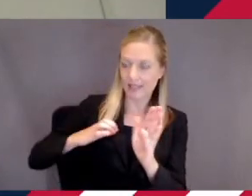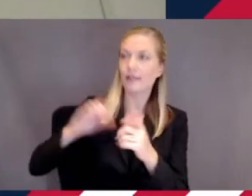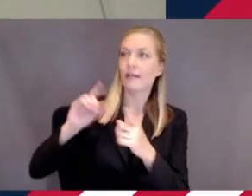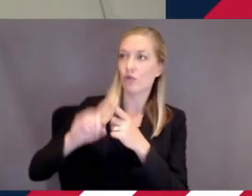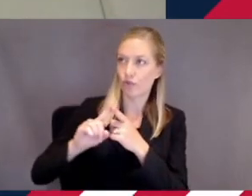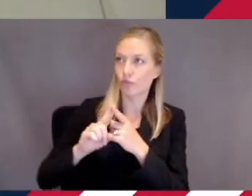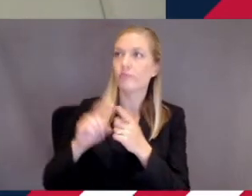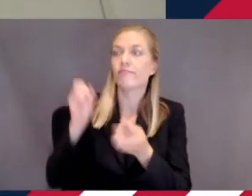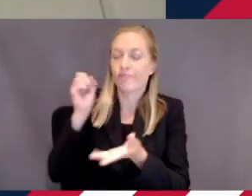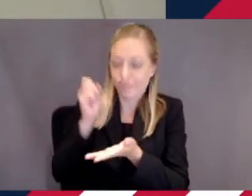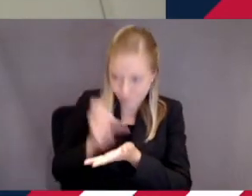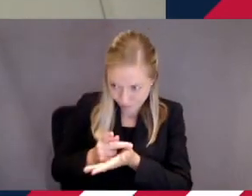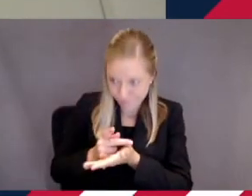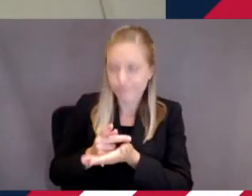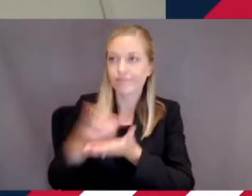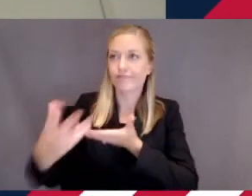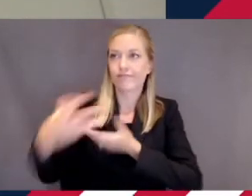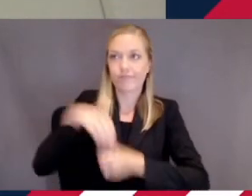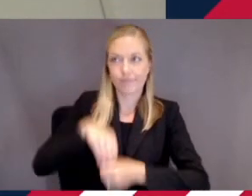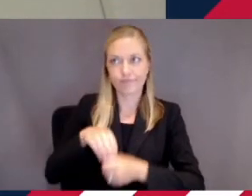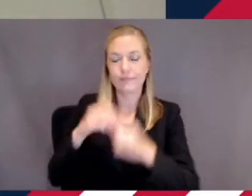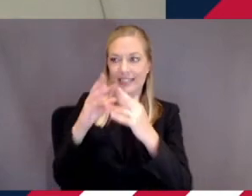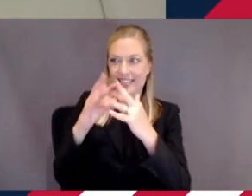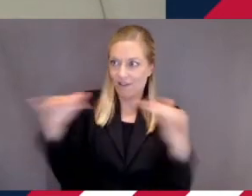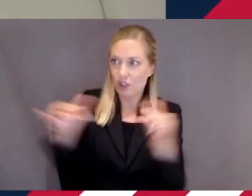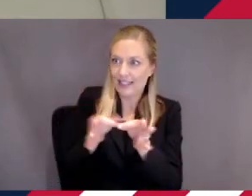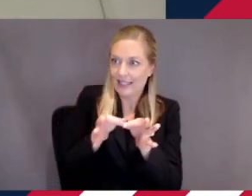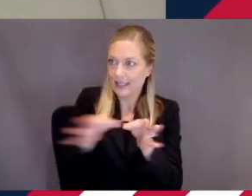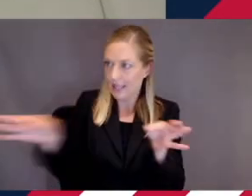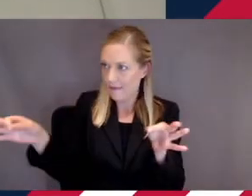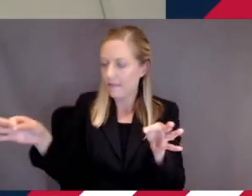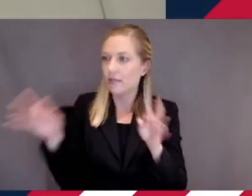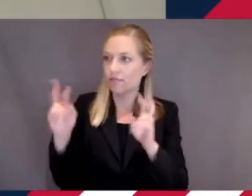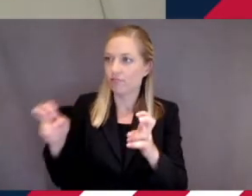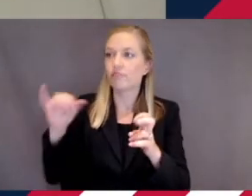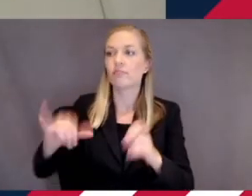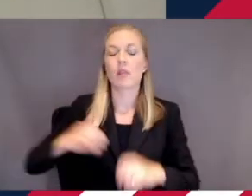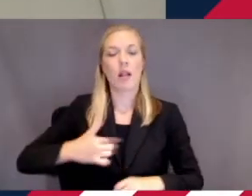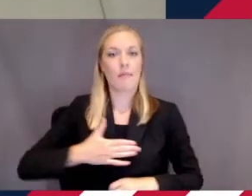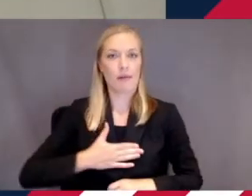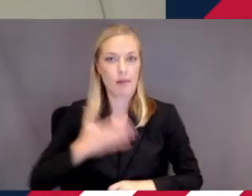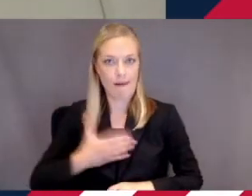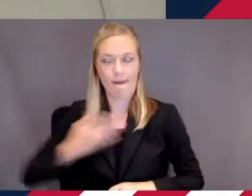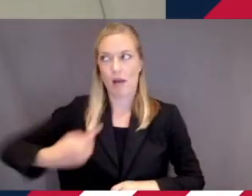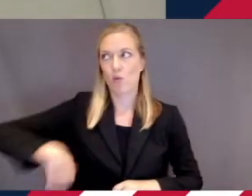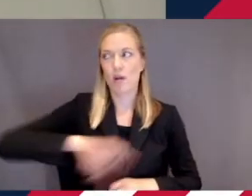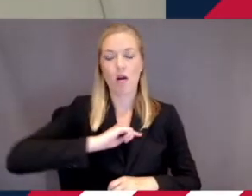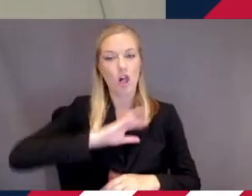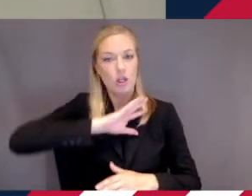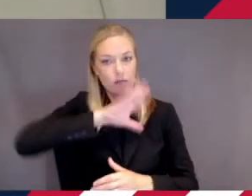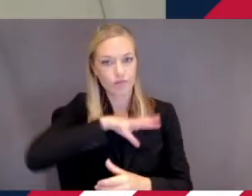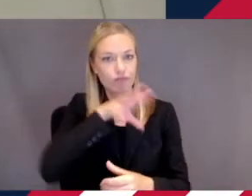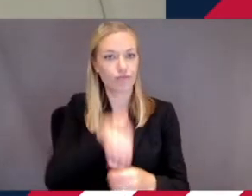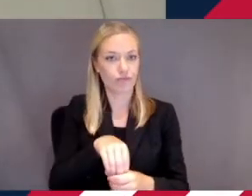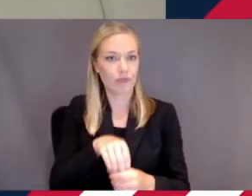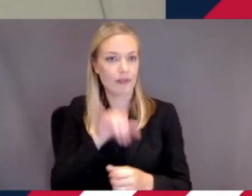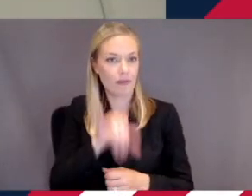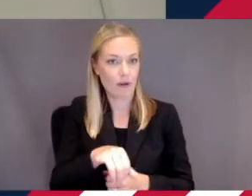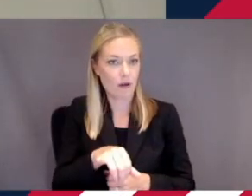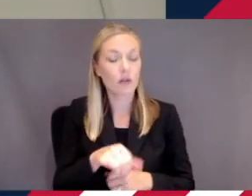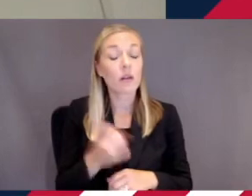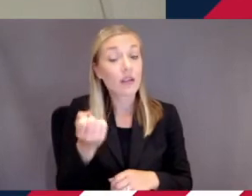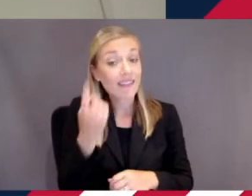believes in. And I'm glad that we're elevating it today. I just want to say that the statement asks that the DNC, when